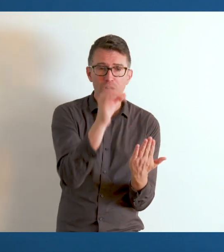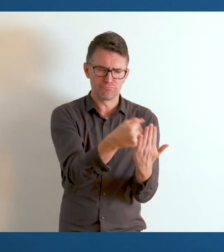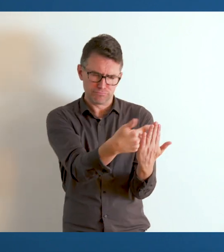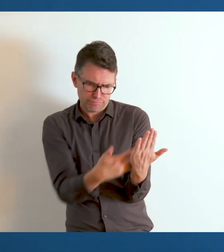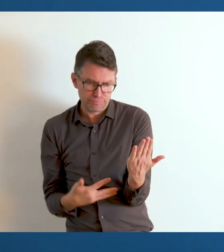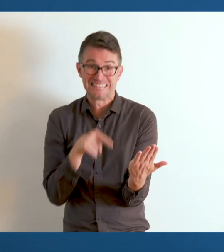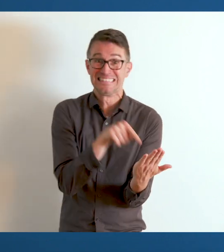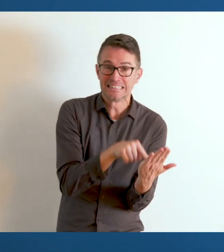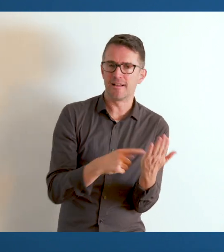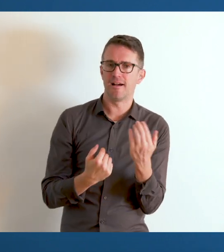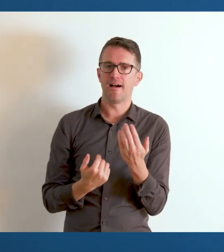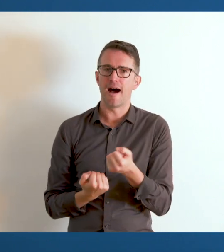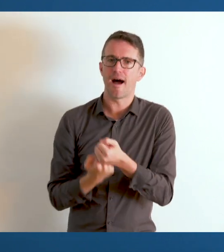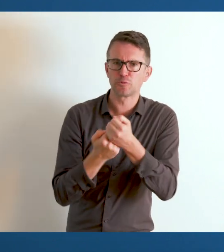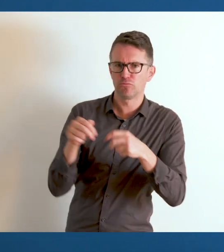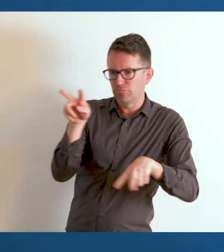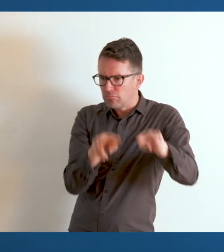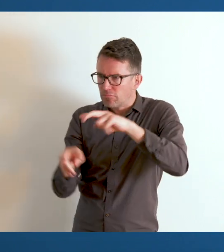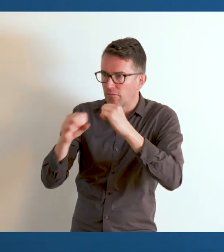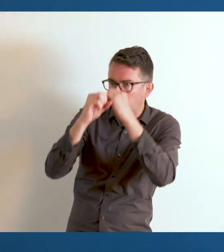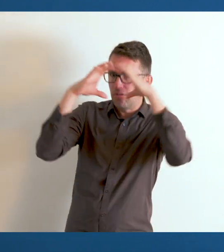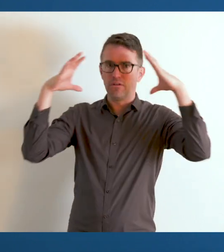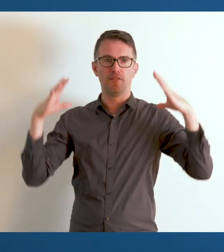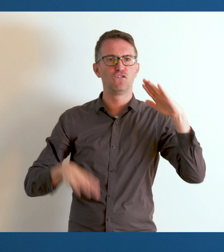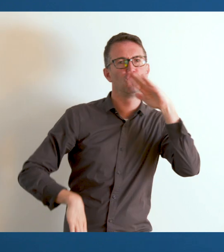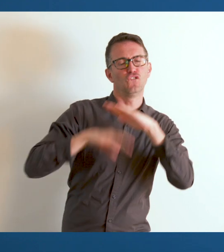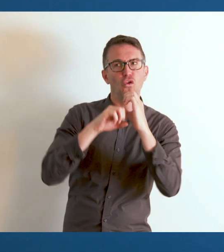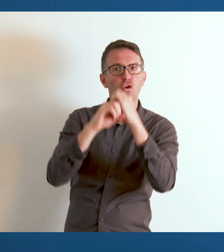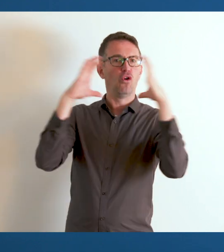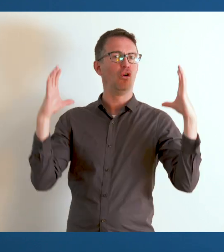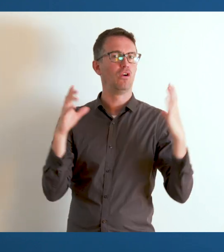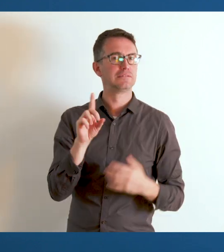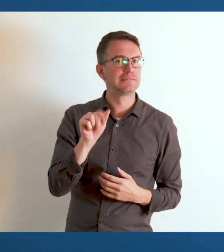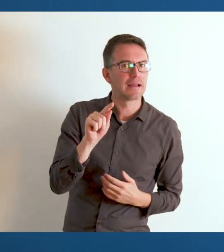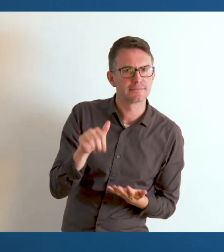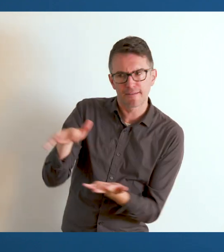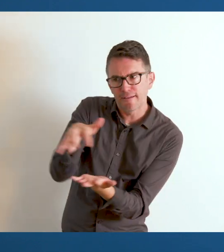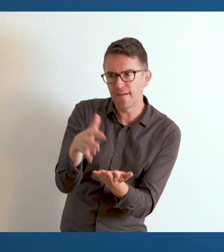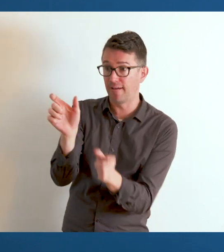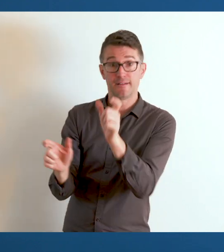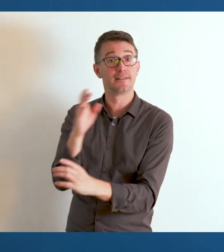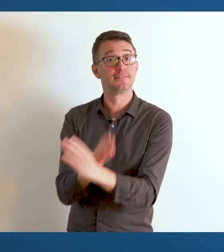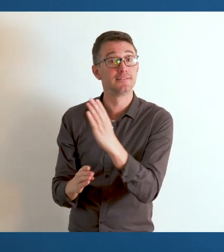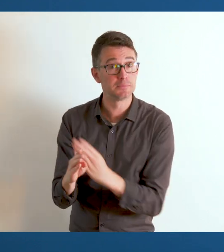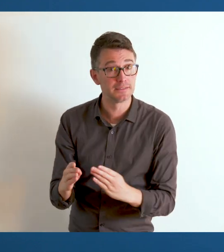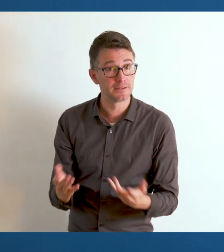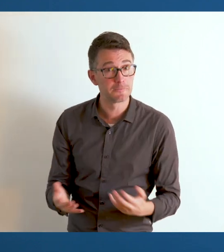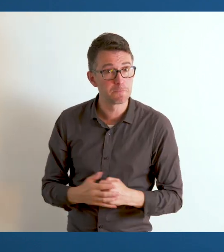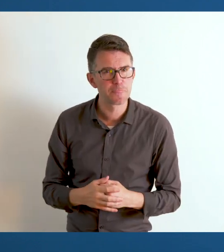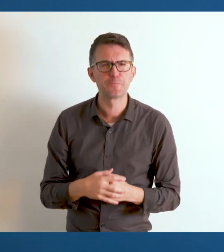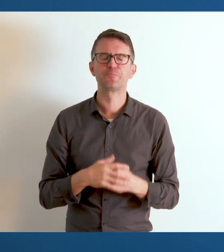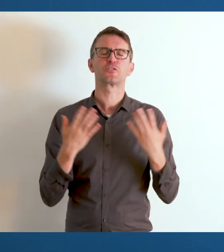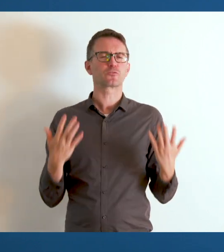fulfill an overall disability module for data collection on persons with